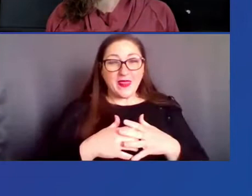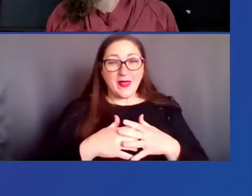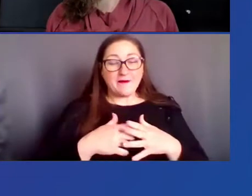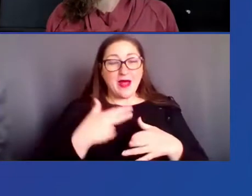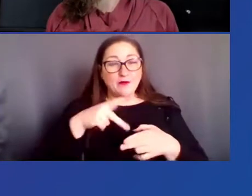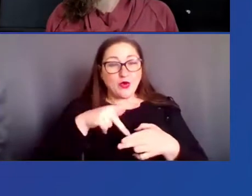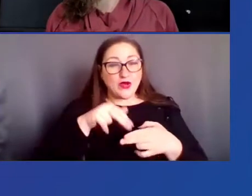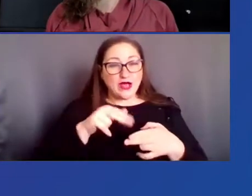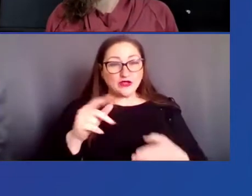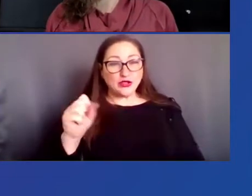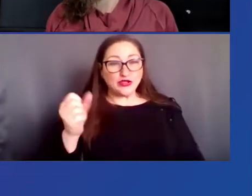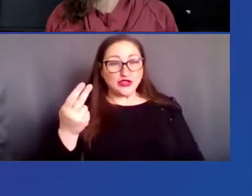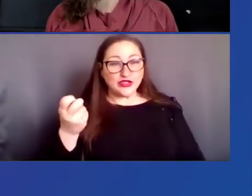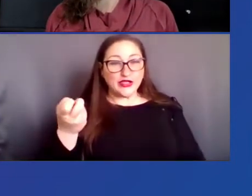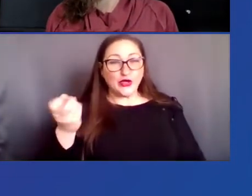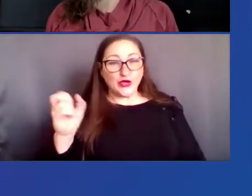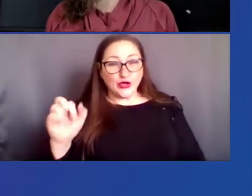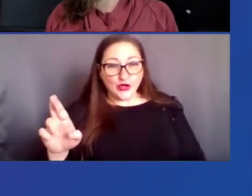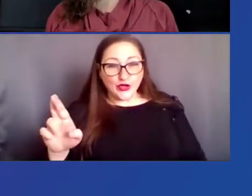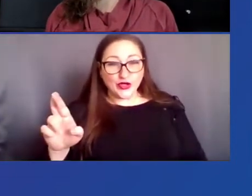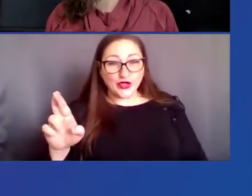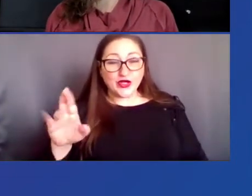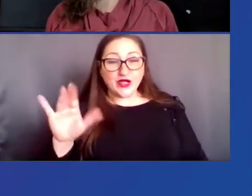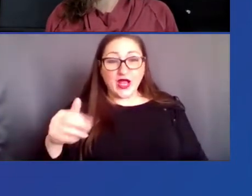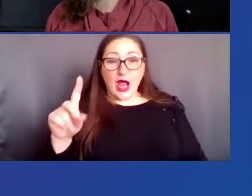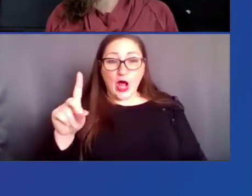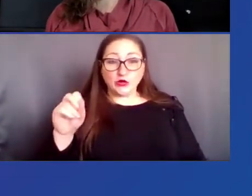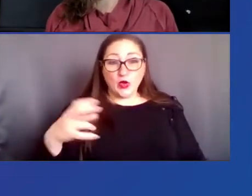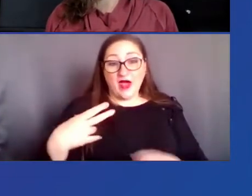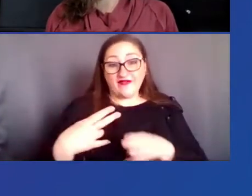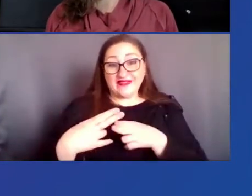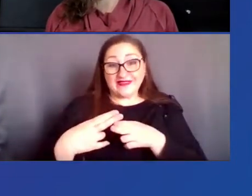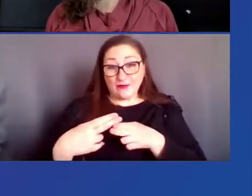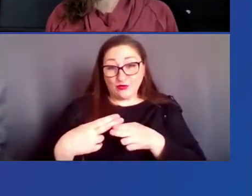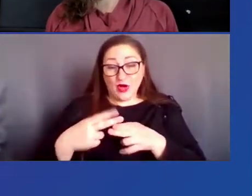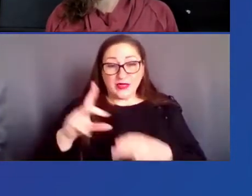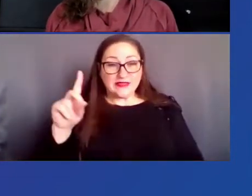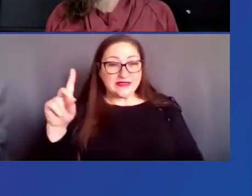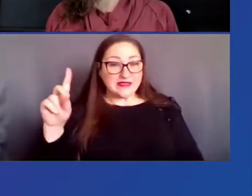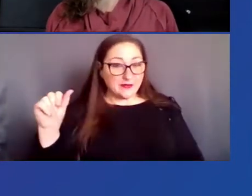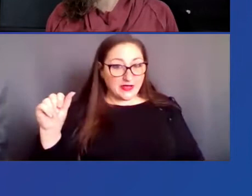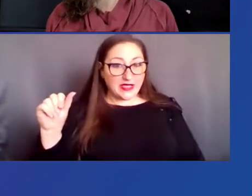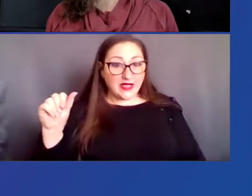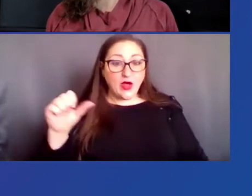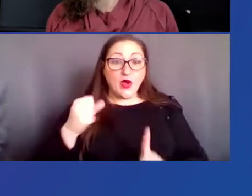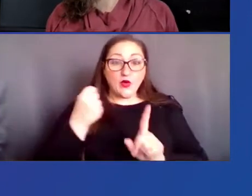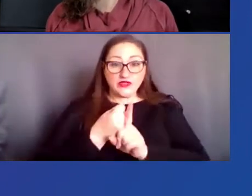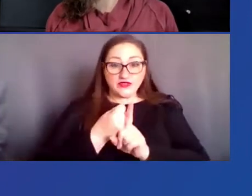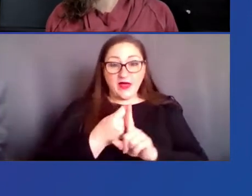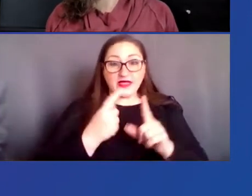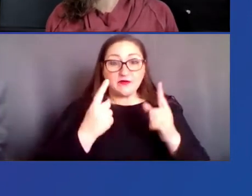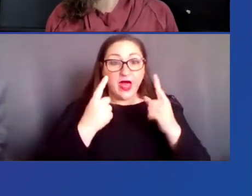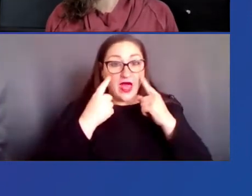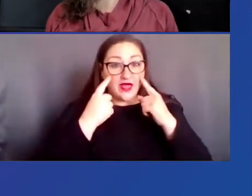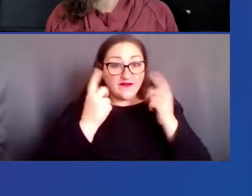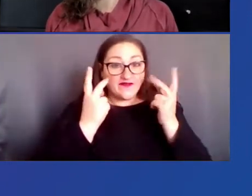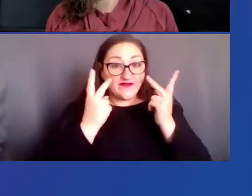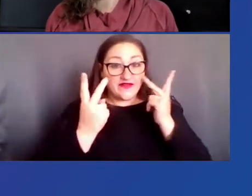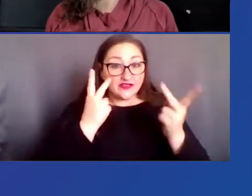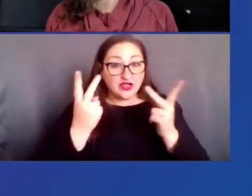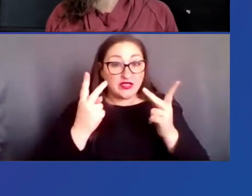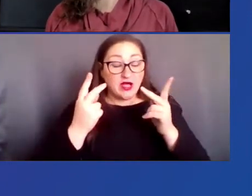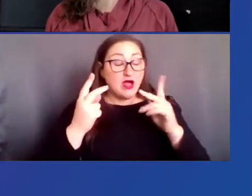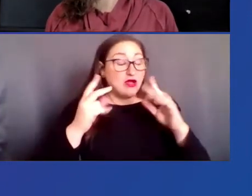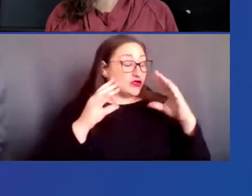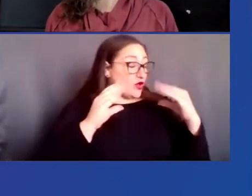her. I do have a temporary disability, which impacts my vision. So if I am off camera,